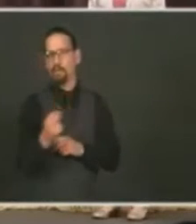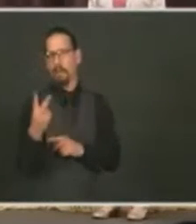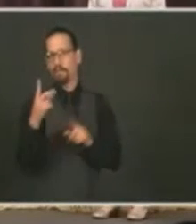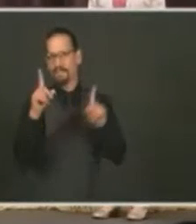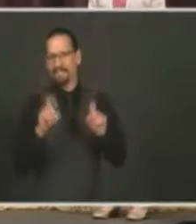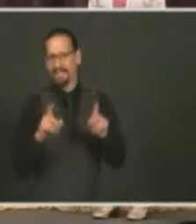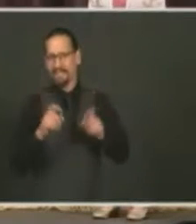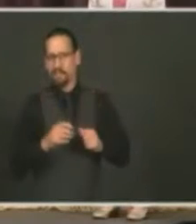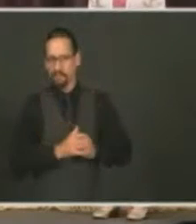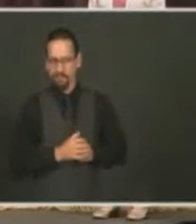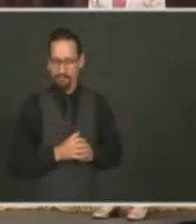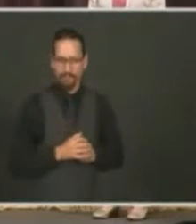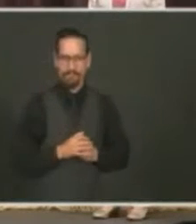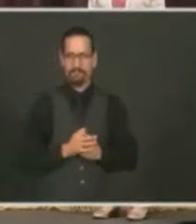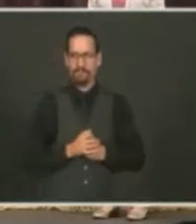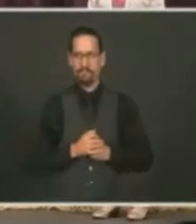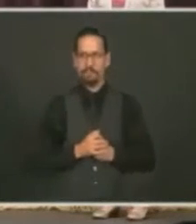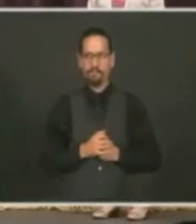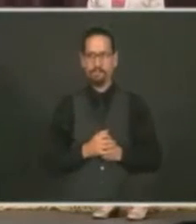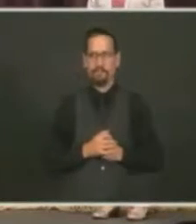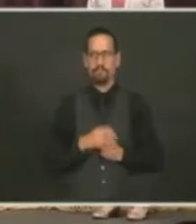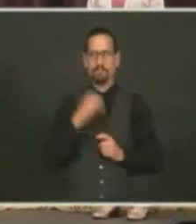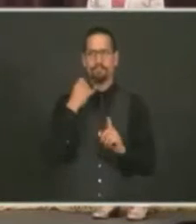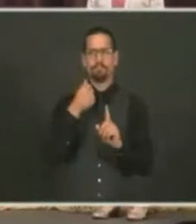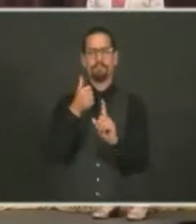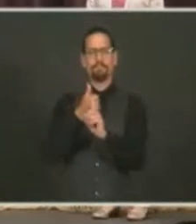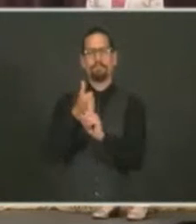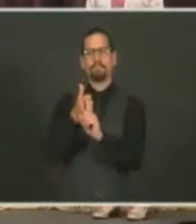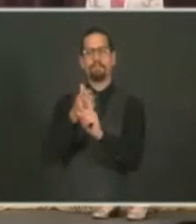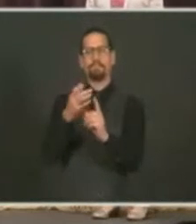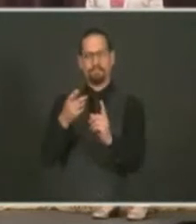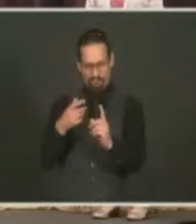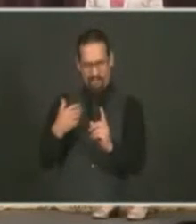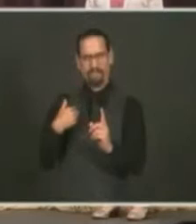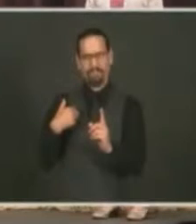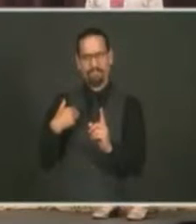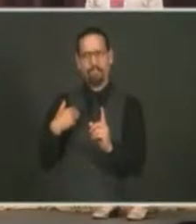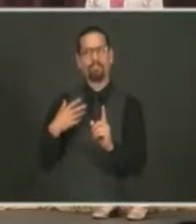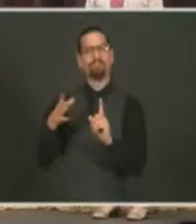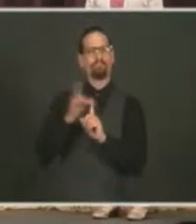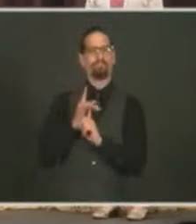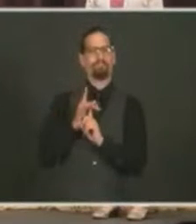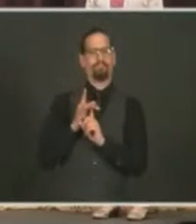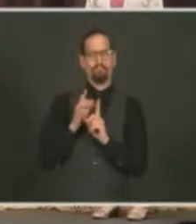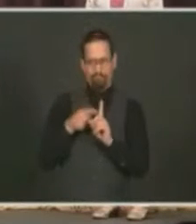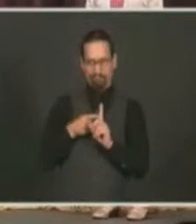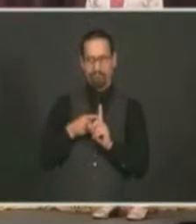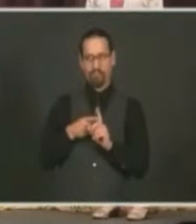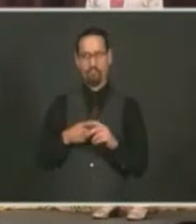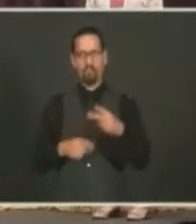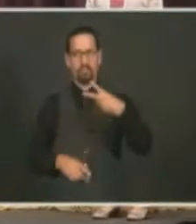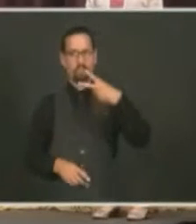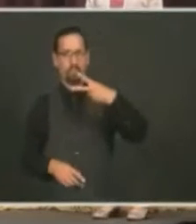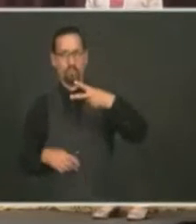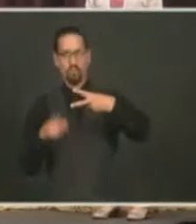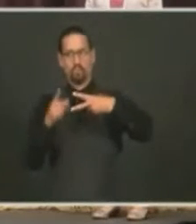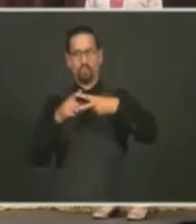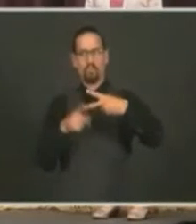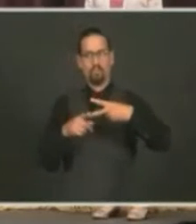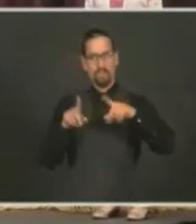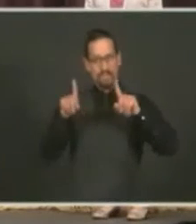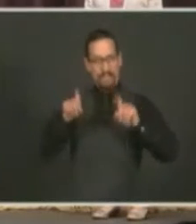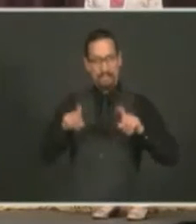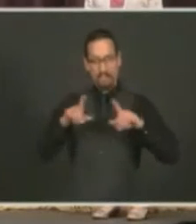If a person presents with symptoms, are both tests conducted on them, the samples drawn at the same time?